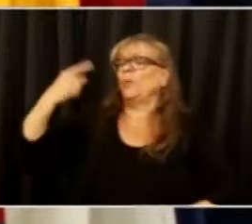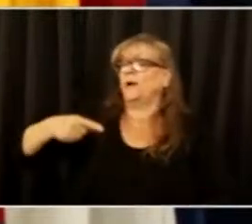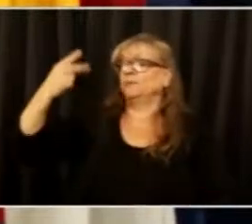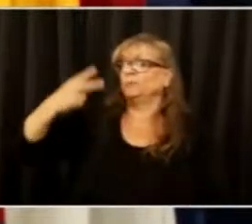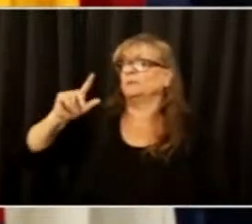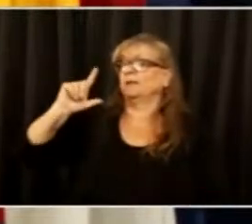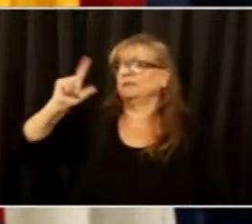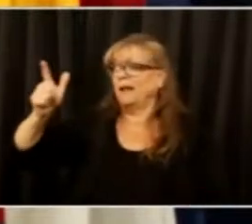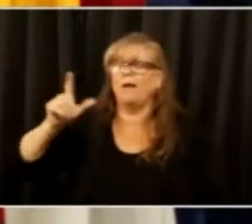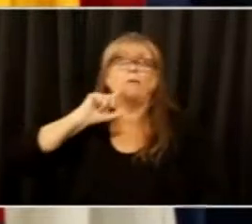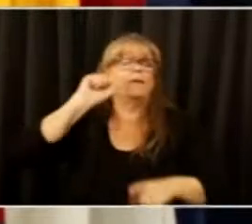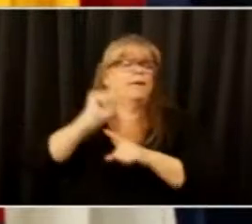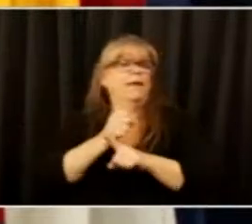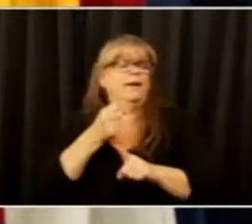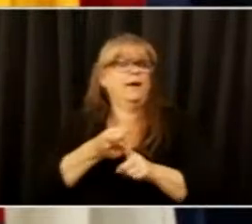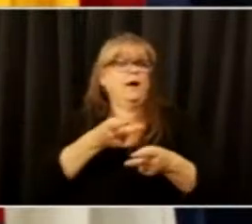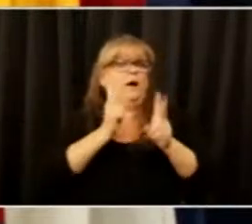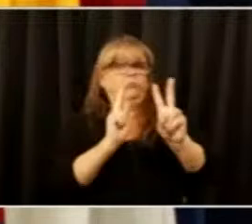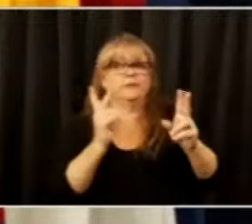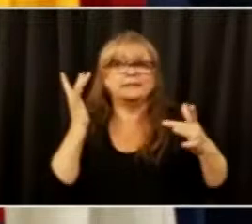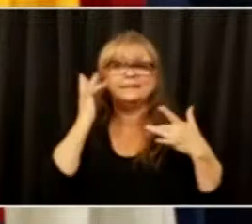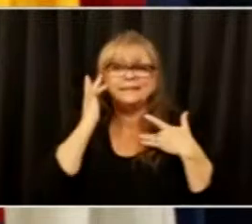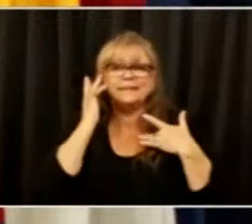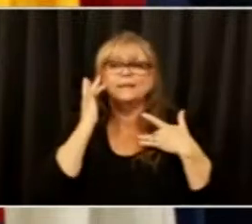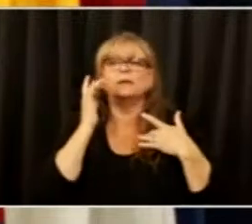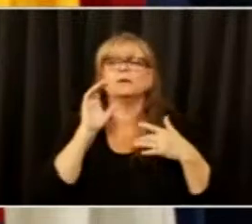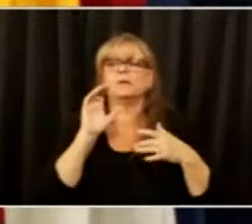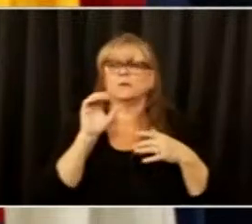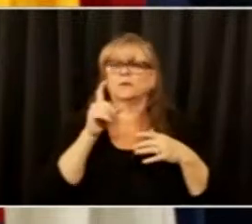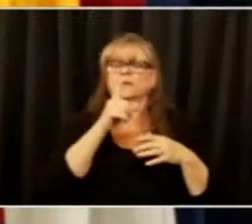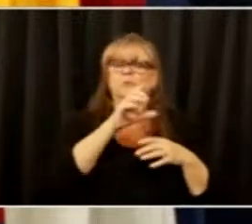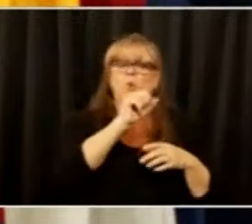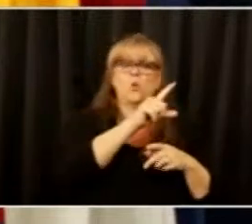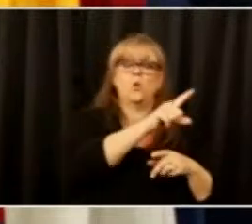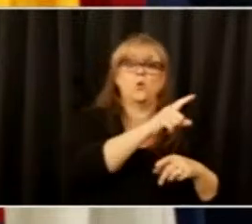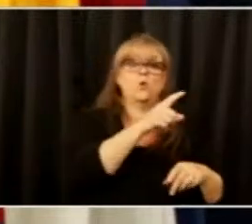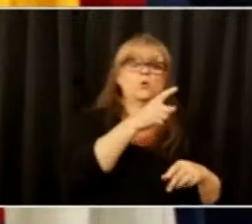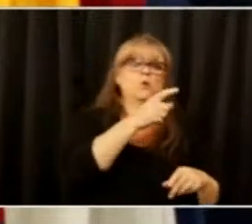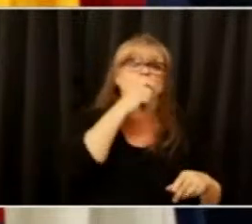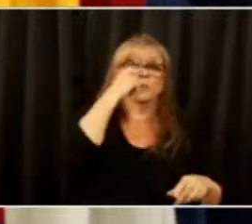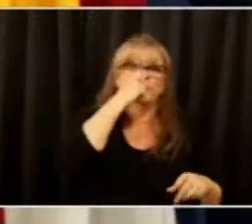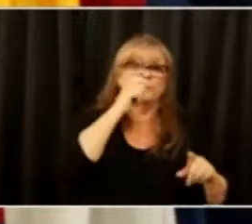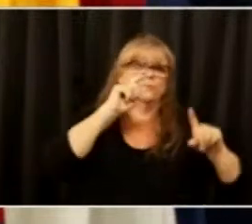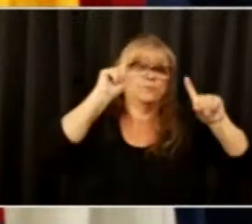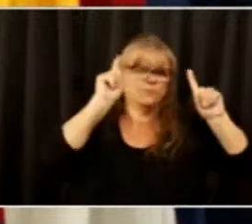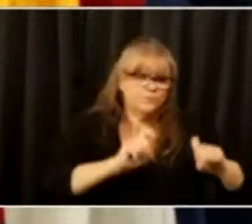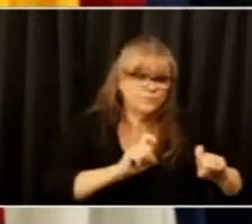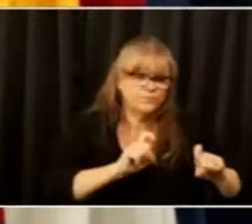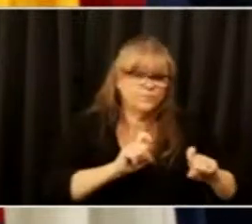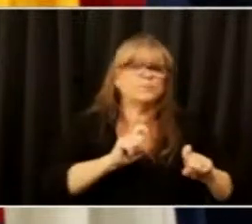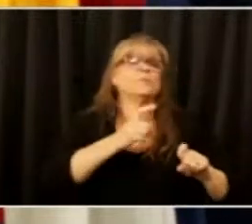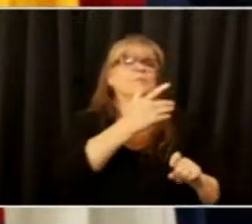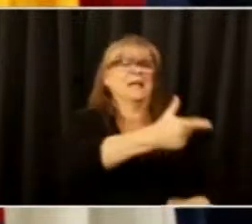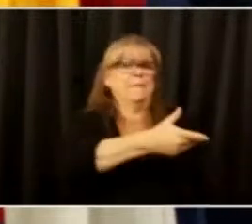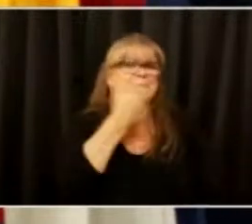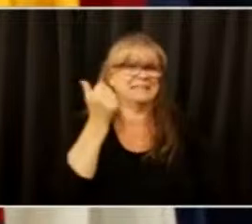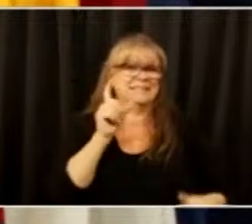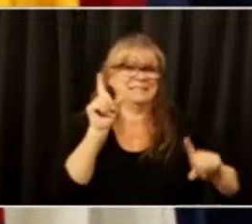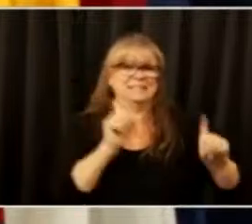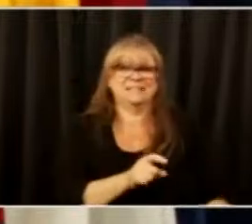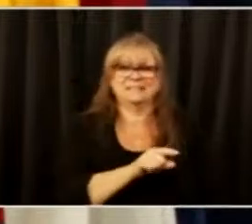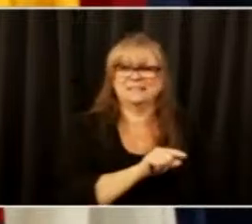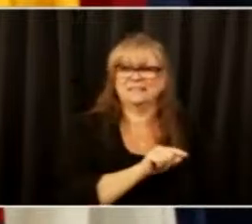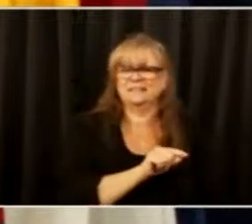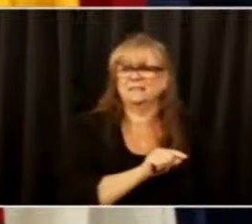not seeing in PCR or Binax false positives. It's very, very likely if you get a positive on Binax that you are infected with